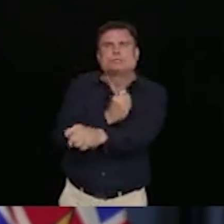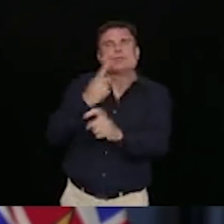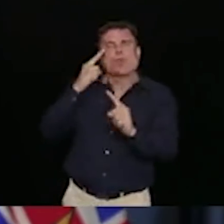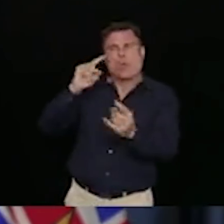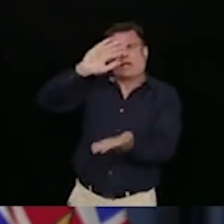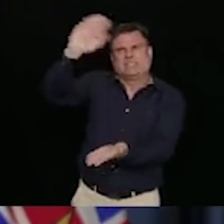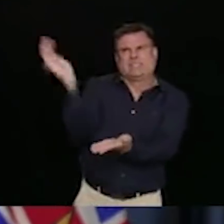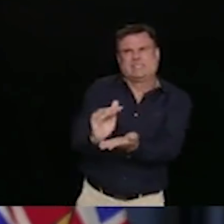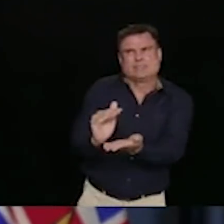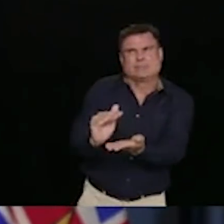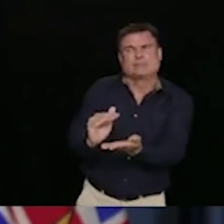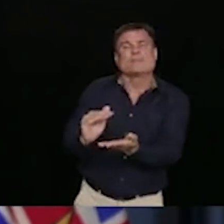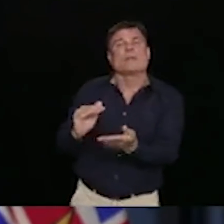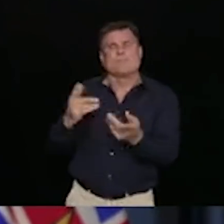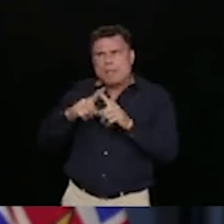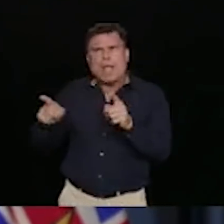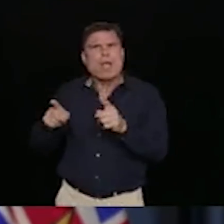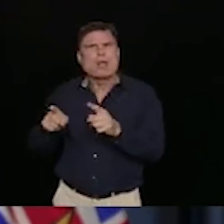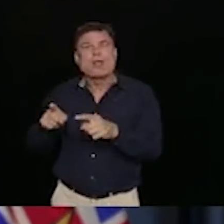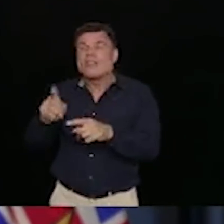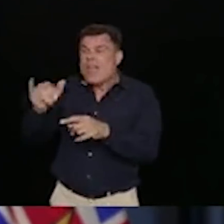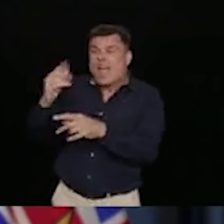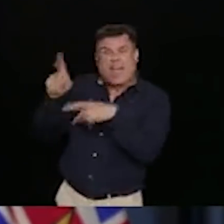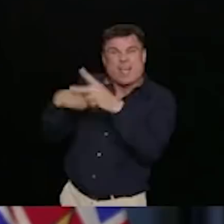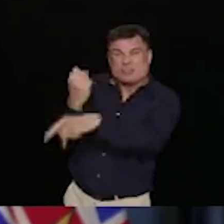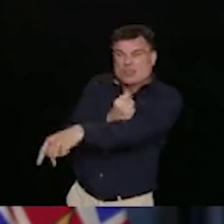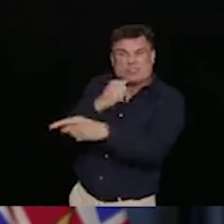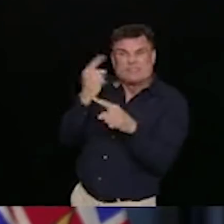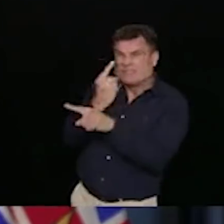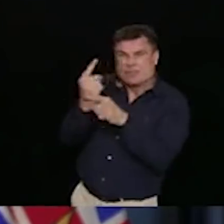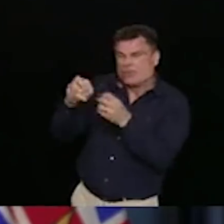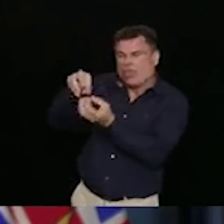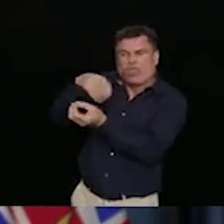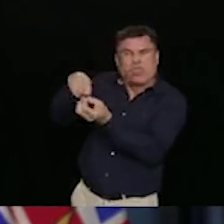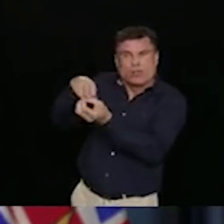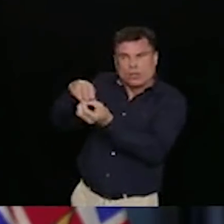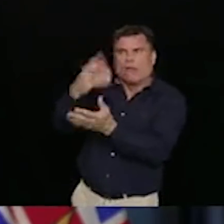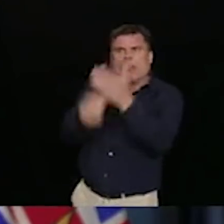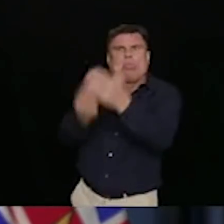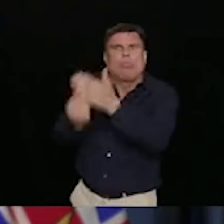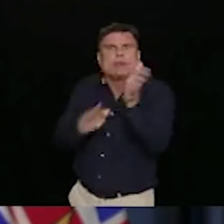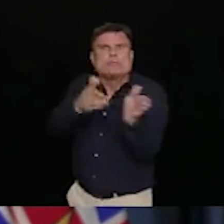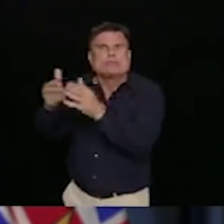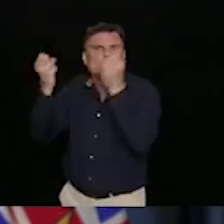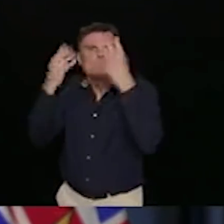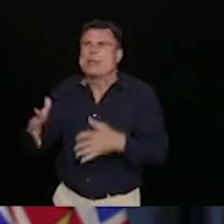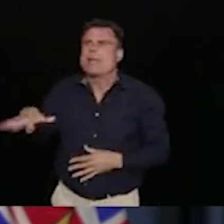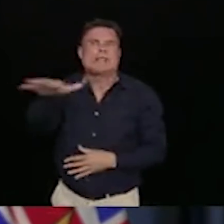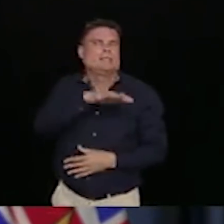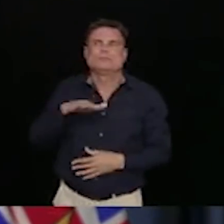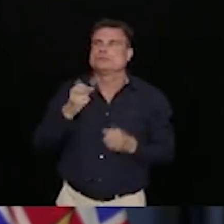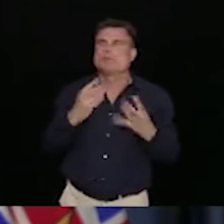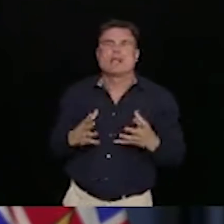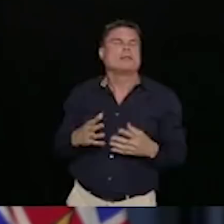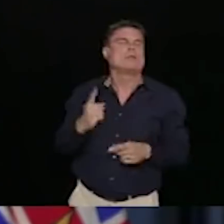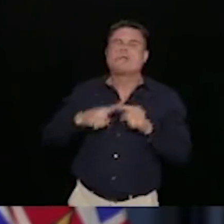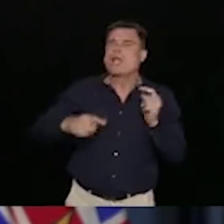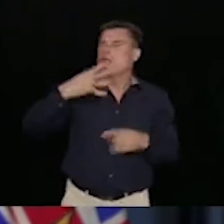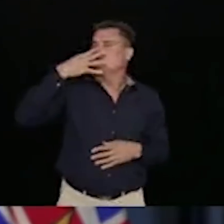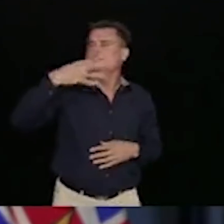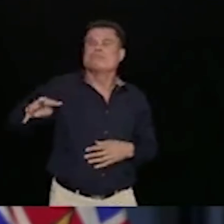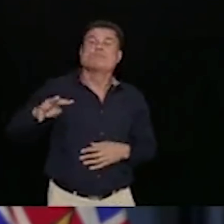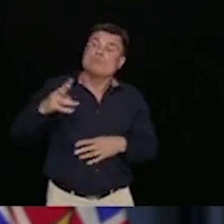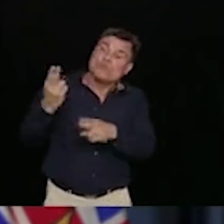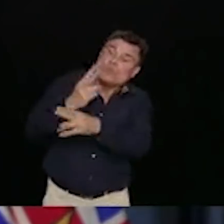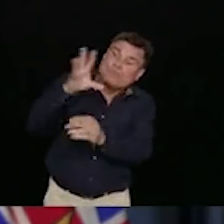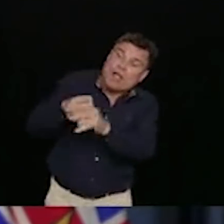very disturbing, particularly for those families affected. But I want British Columbians to know we are not abandoning them on this question.